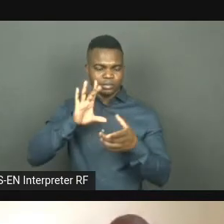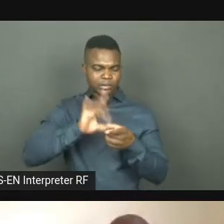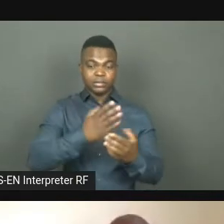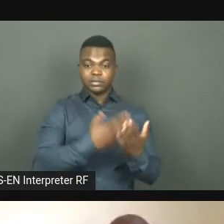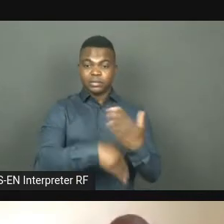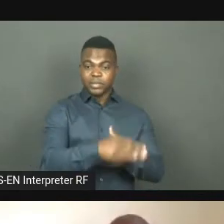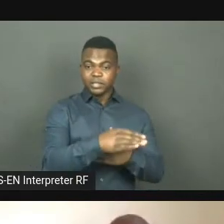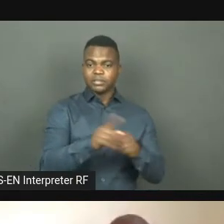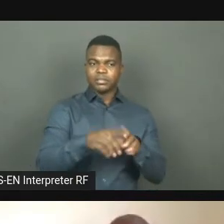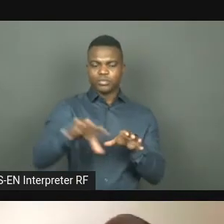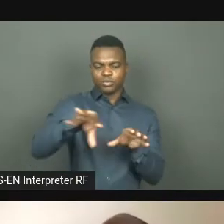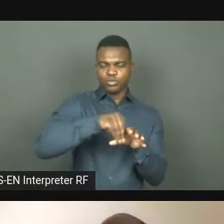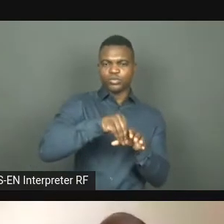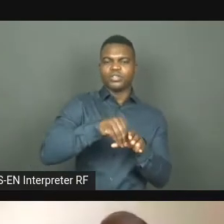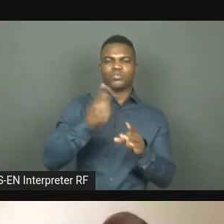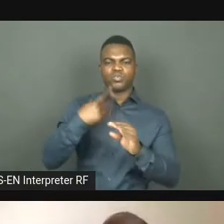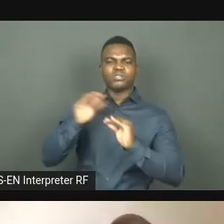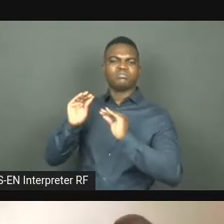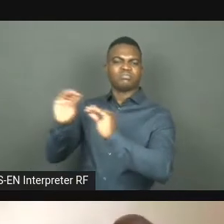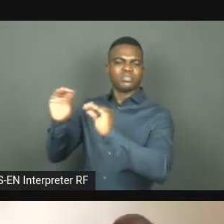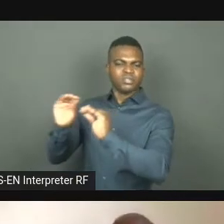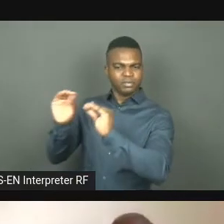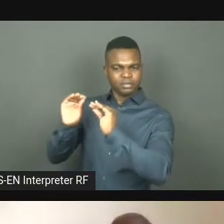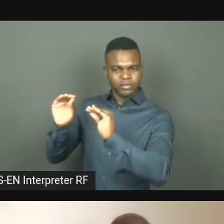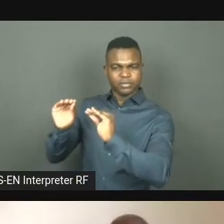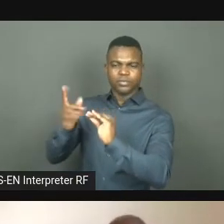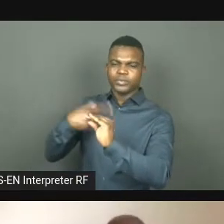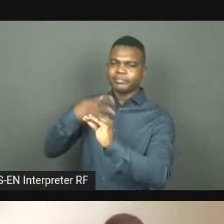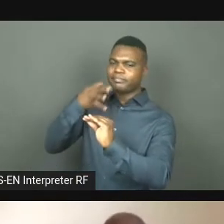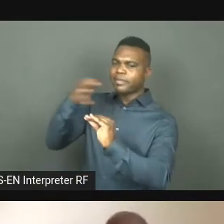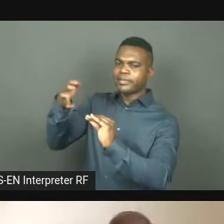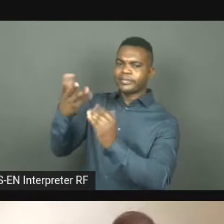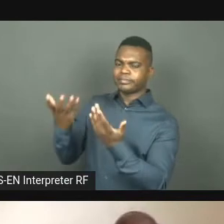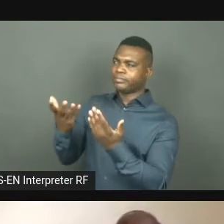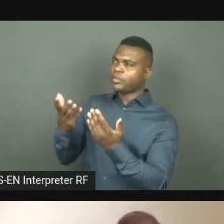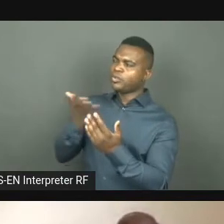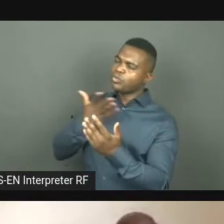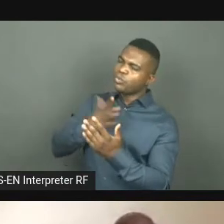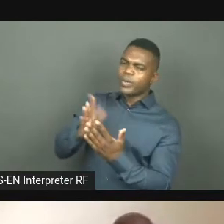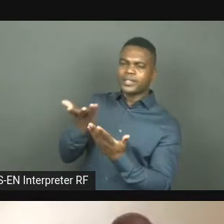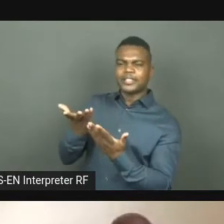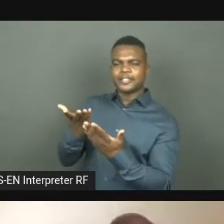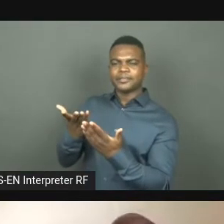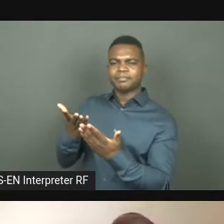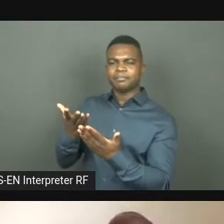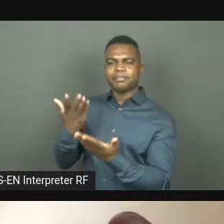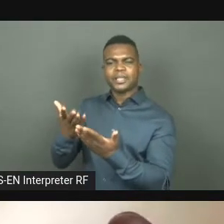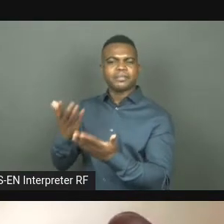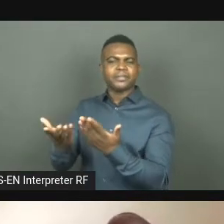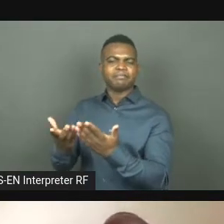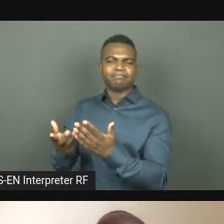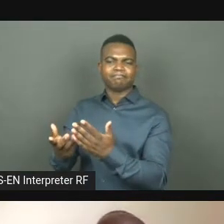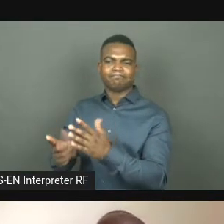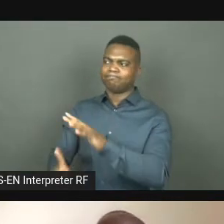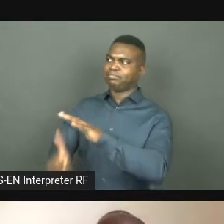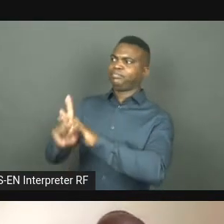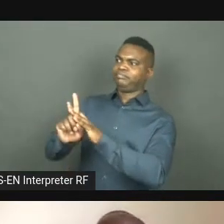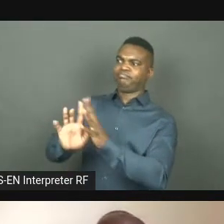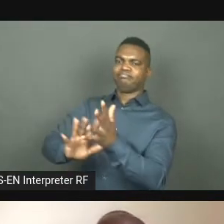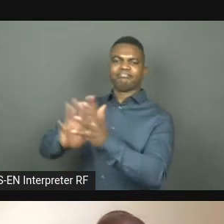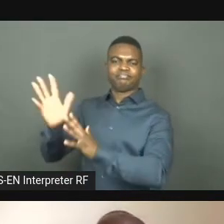use a ramp here, there's someone who need to an accessible toilet somewhere, there's someone who need an accessible